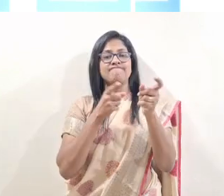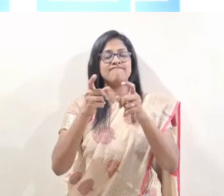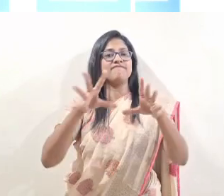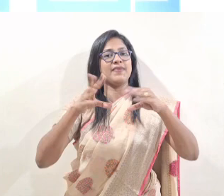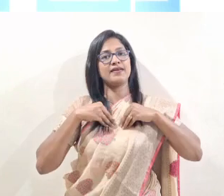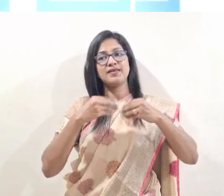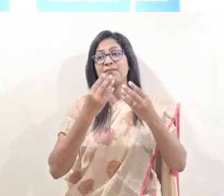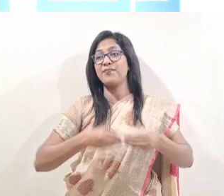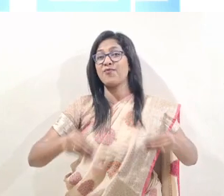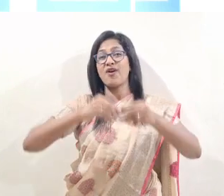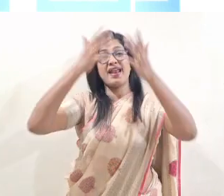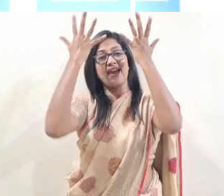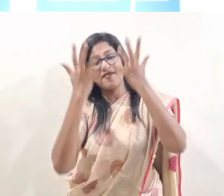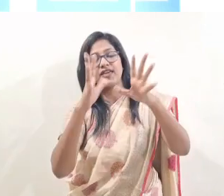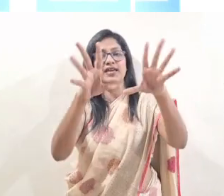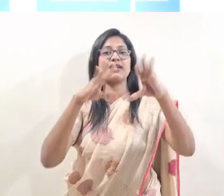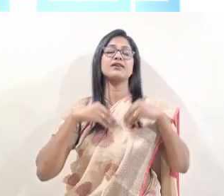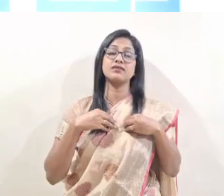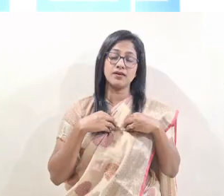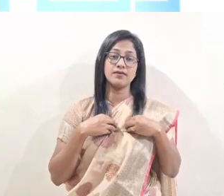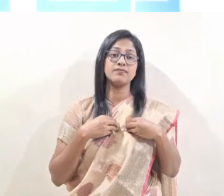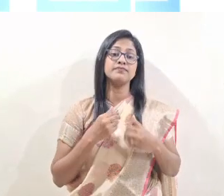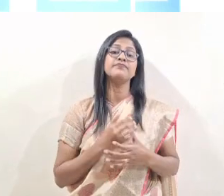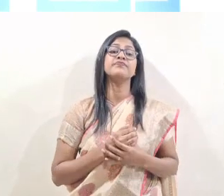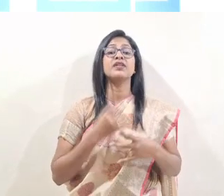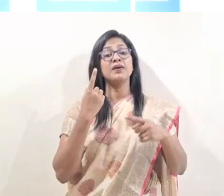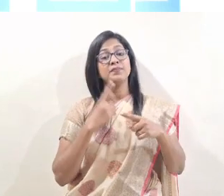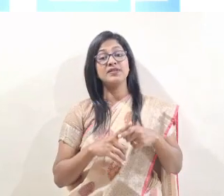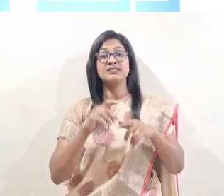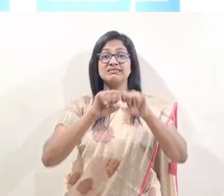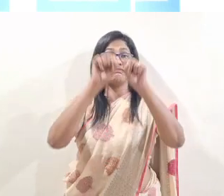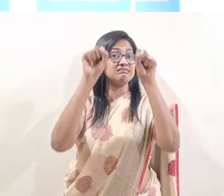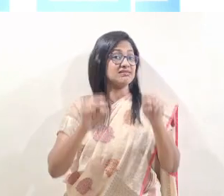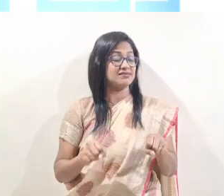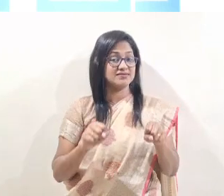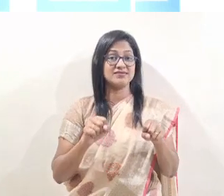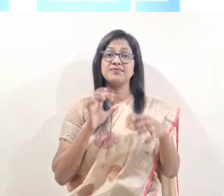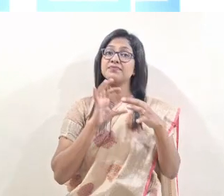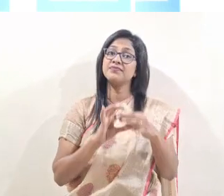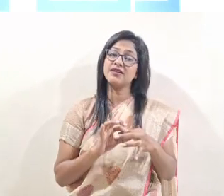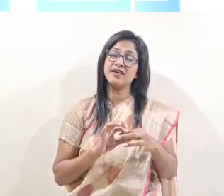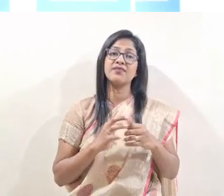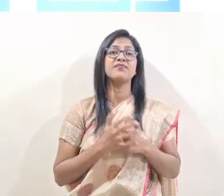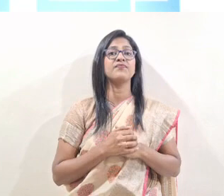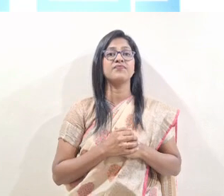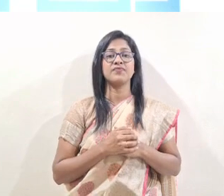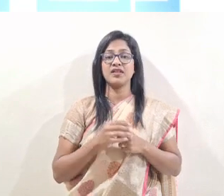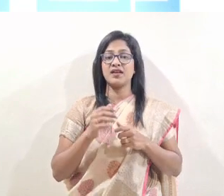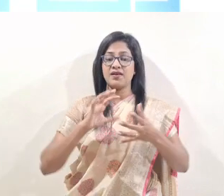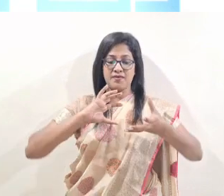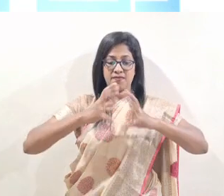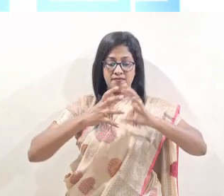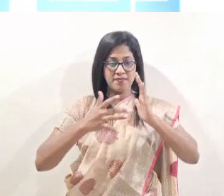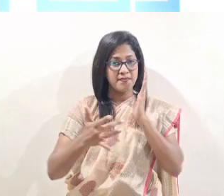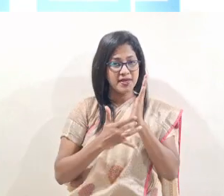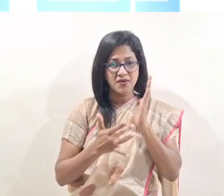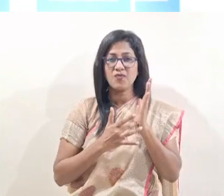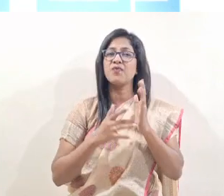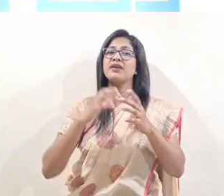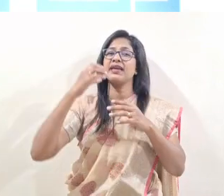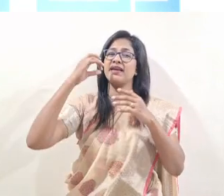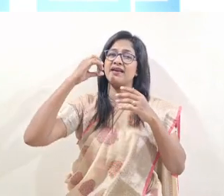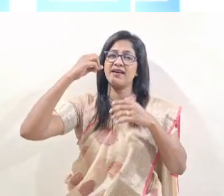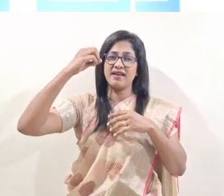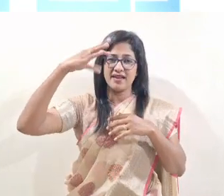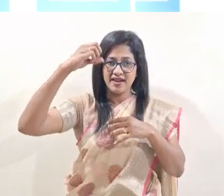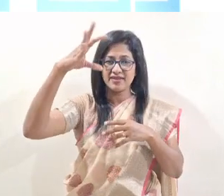capacity, or it is in terms of providing systems like mechanical systems, electrical